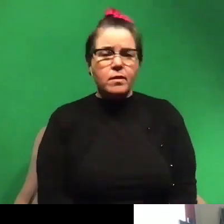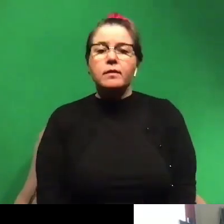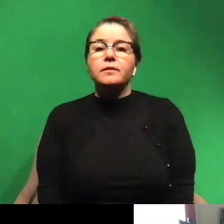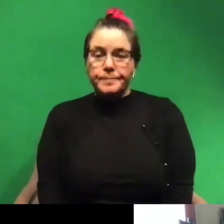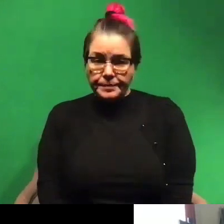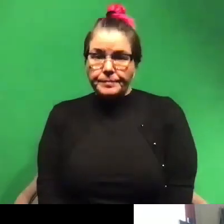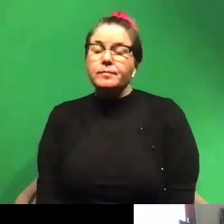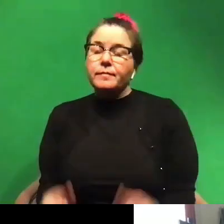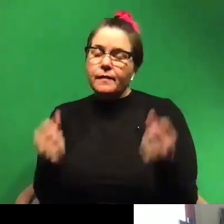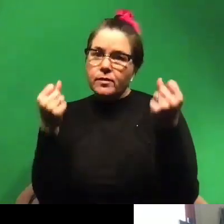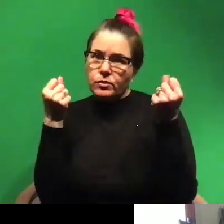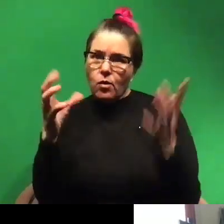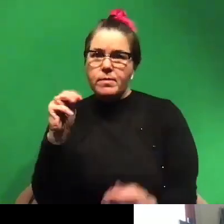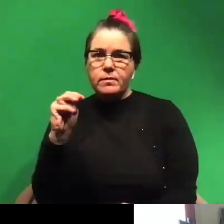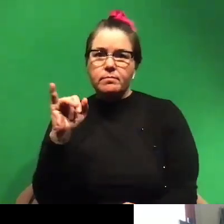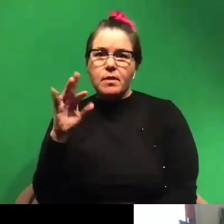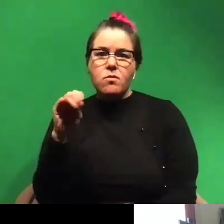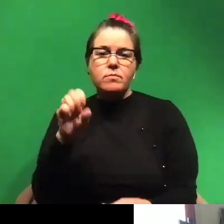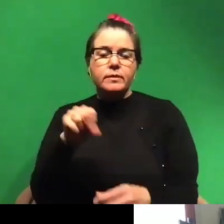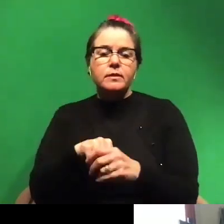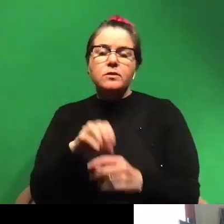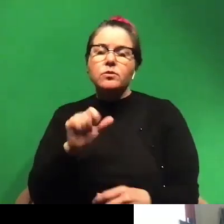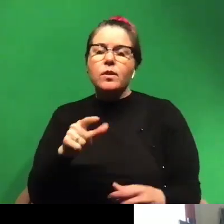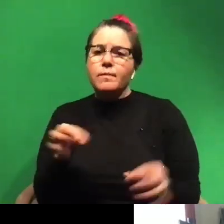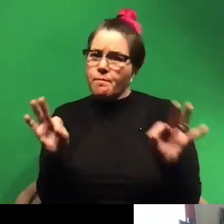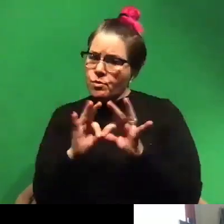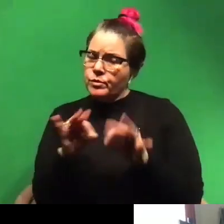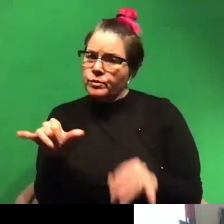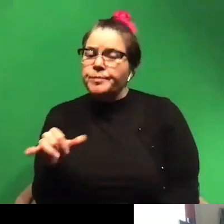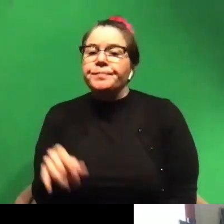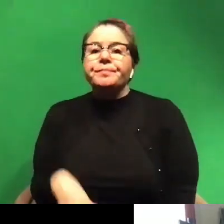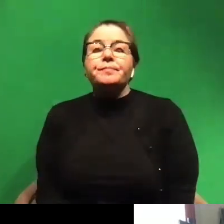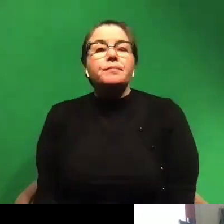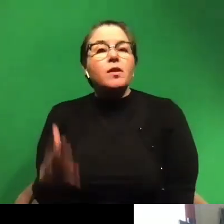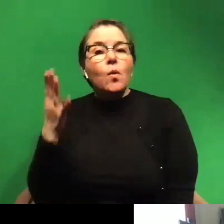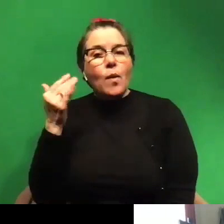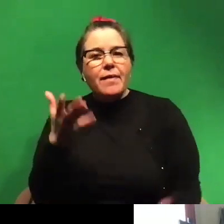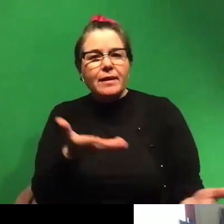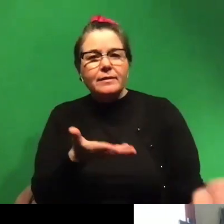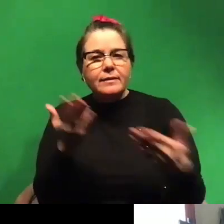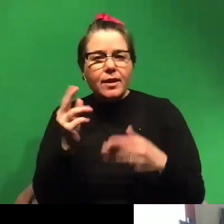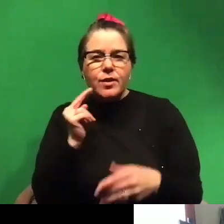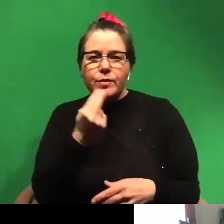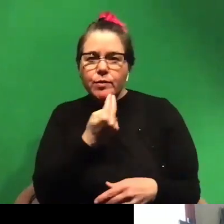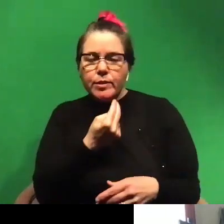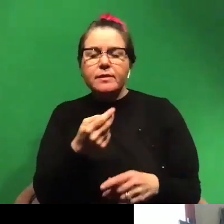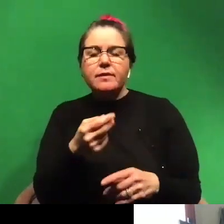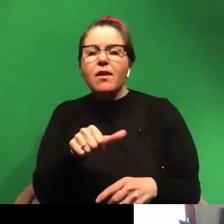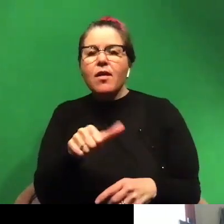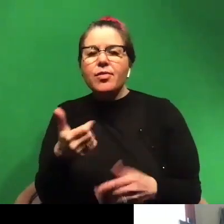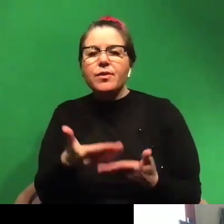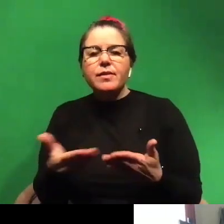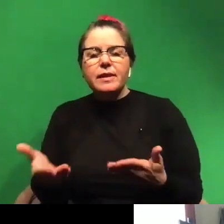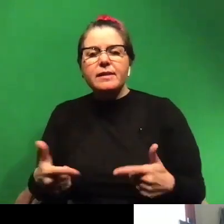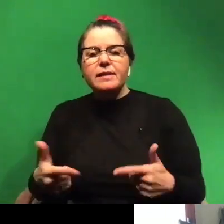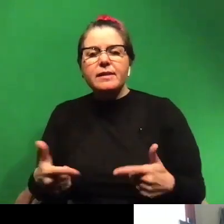there are so many microbes in the soil, and they're important ones too, because they take some nutrients that other things that live in